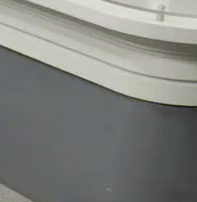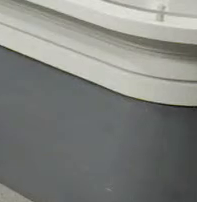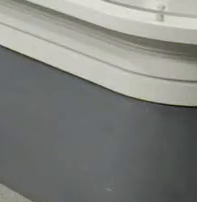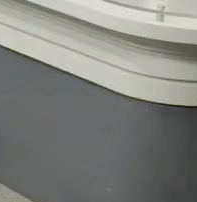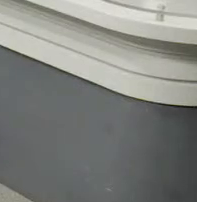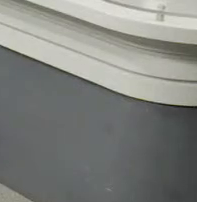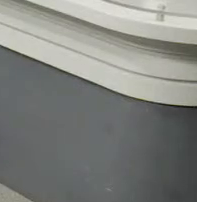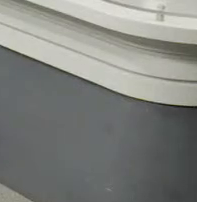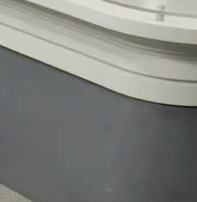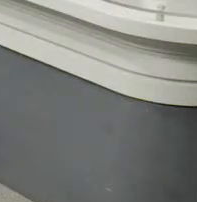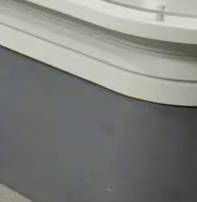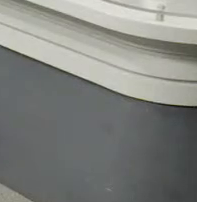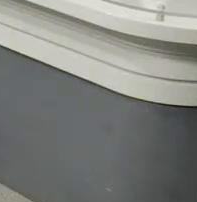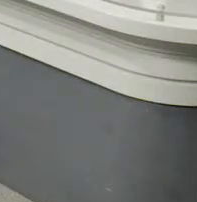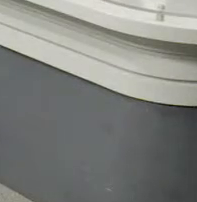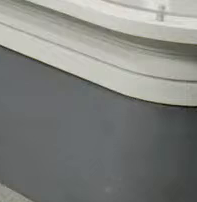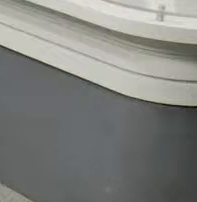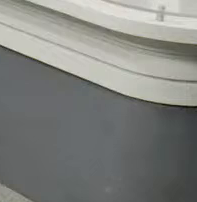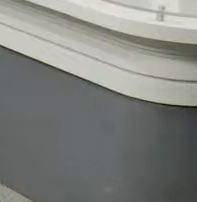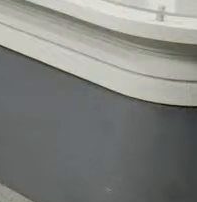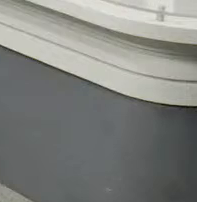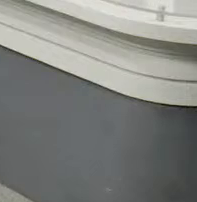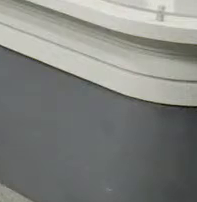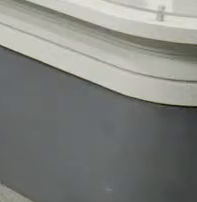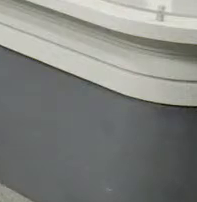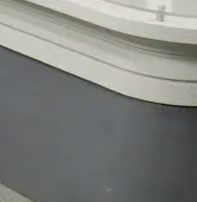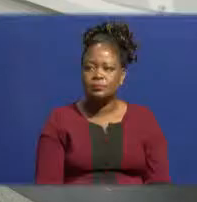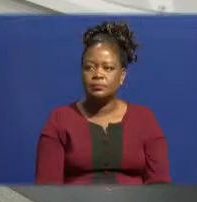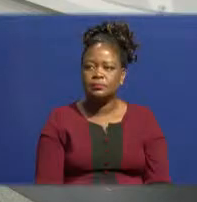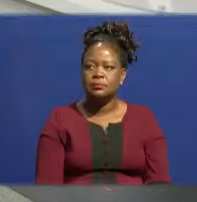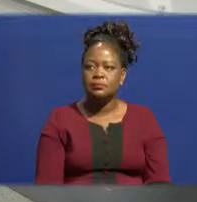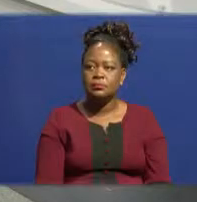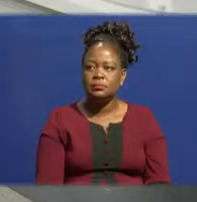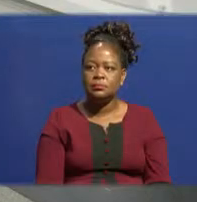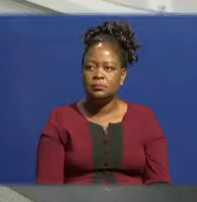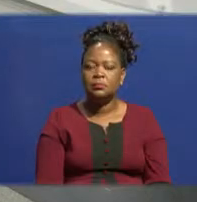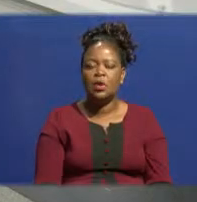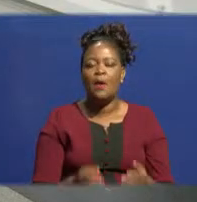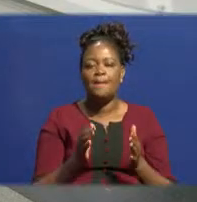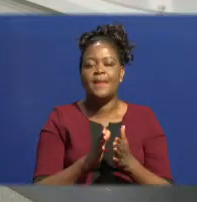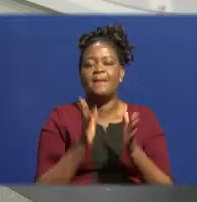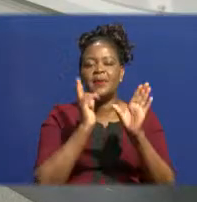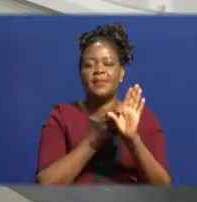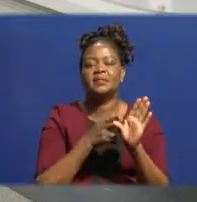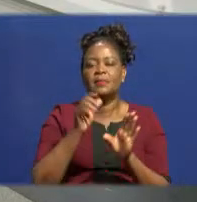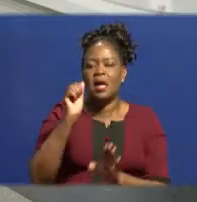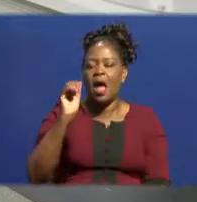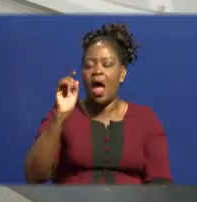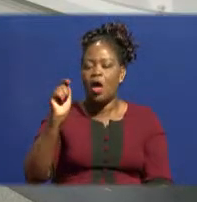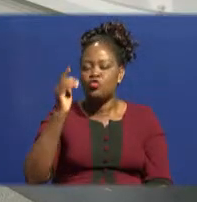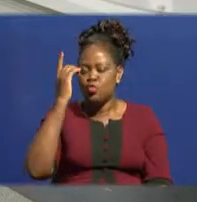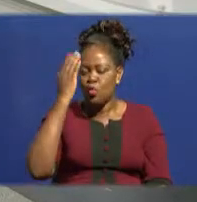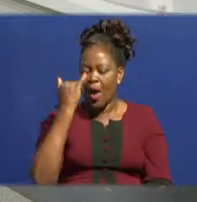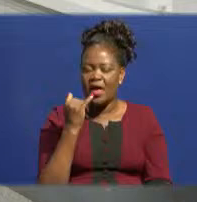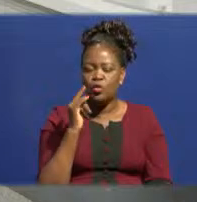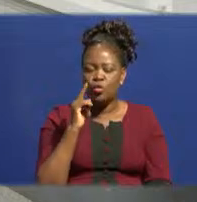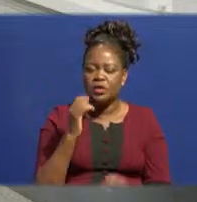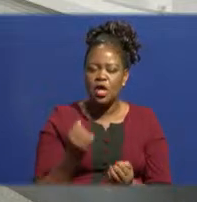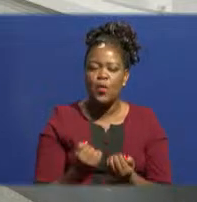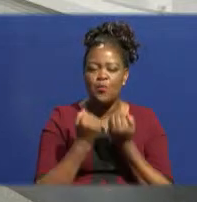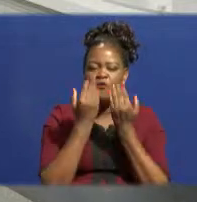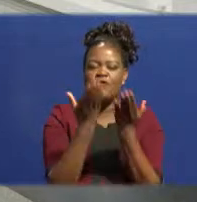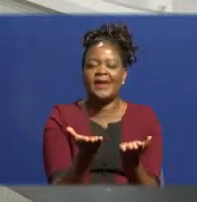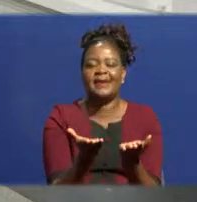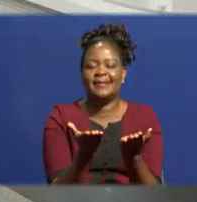participation, Mheshimiwas. Do you believe that we need an act, the Public Participation Act? Because what is provided is only provided